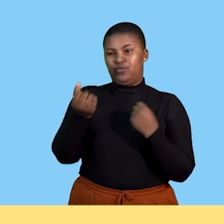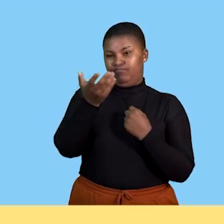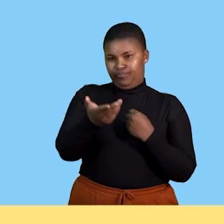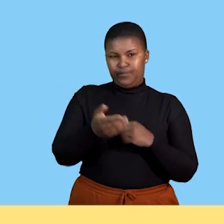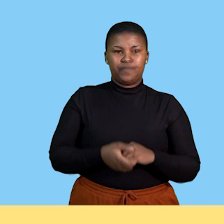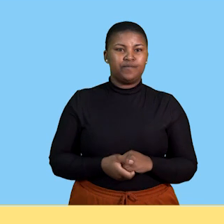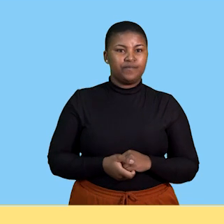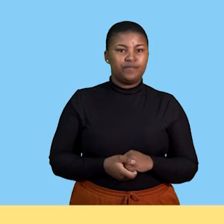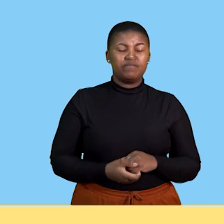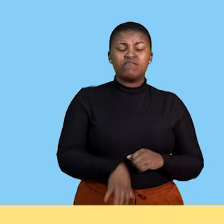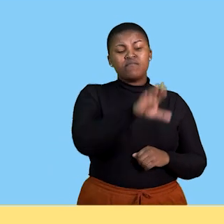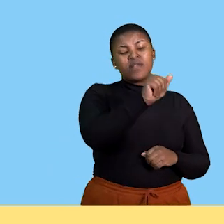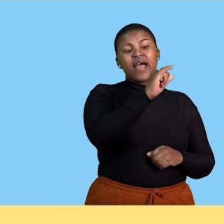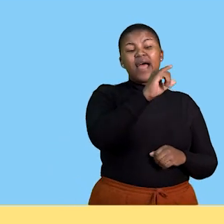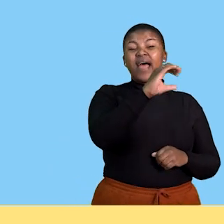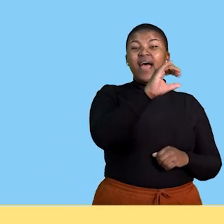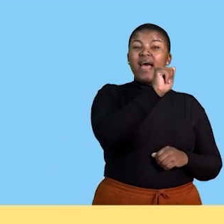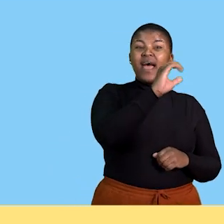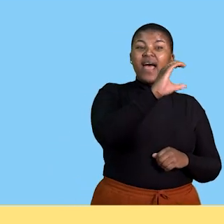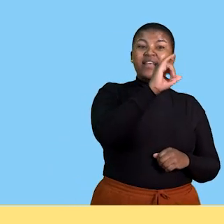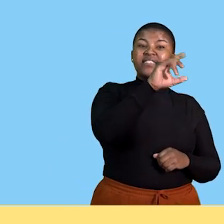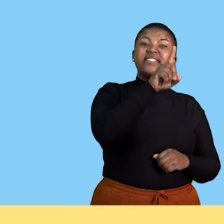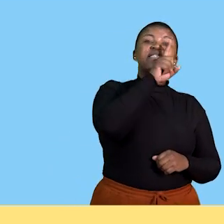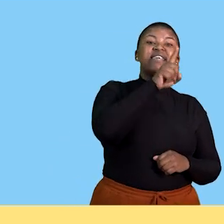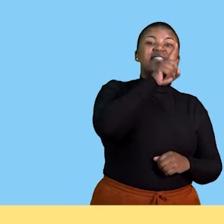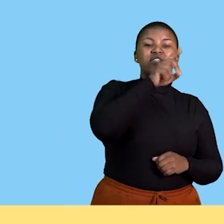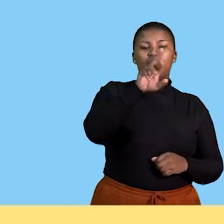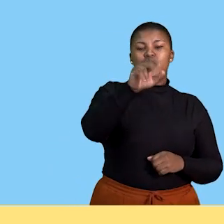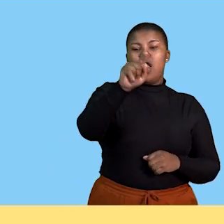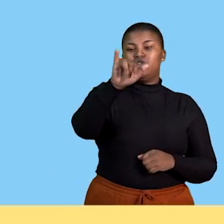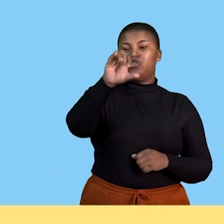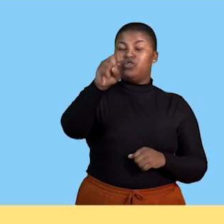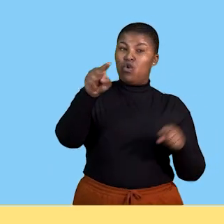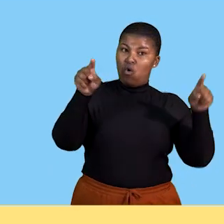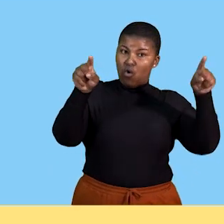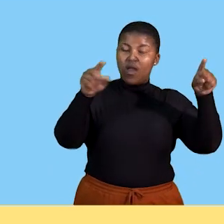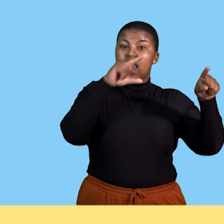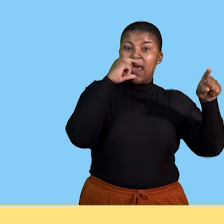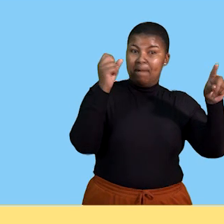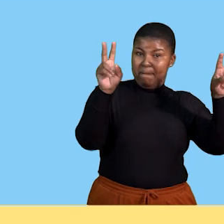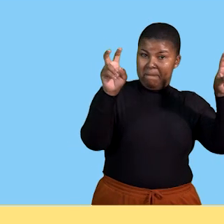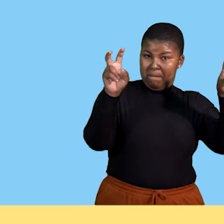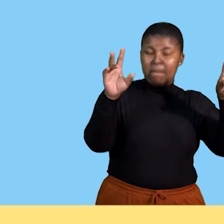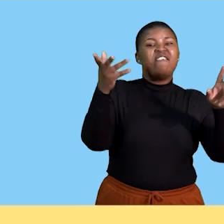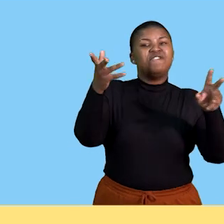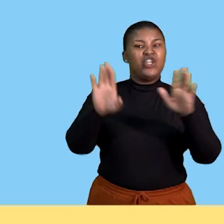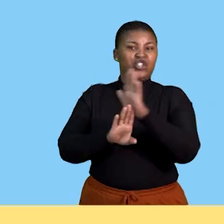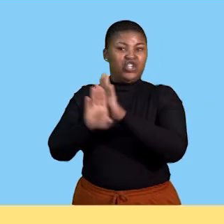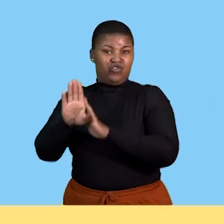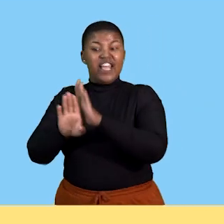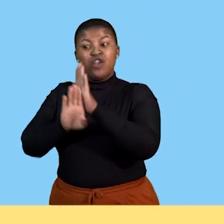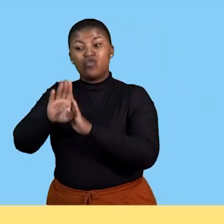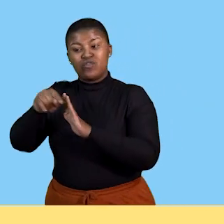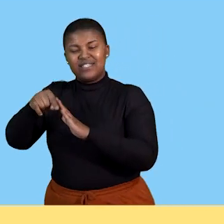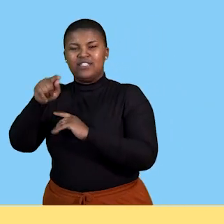comment, I need to remember that I need the name of the financial indicator,